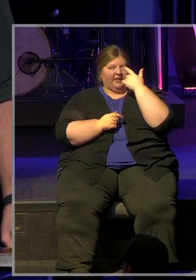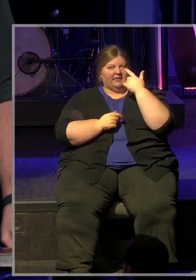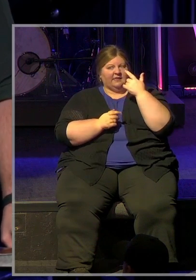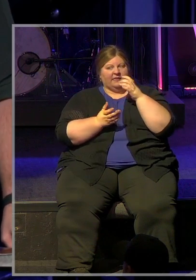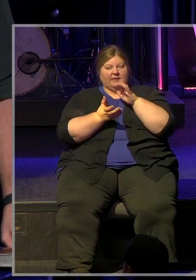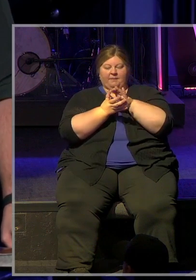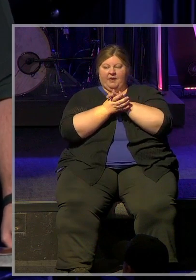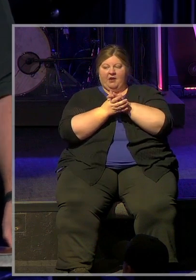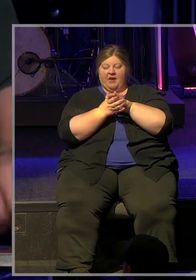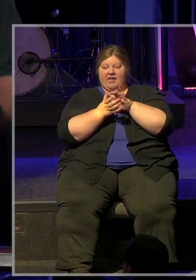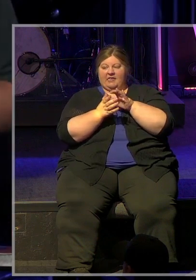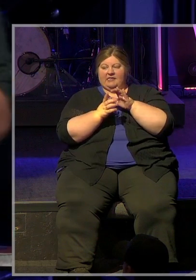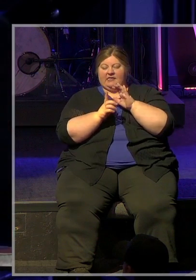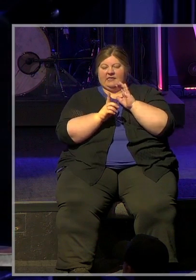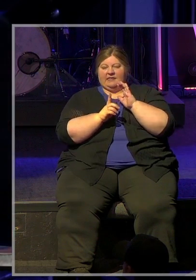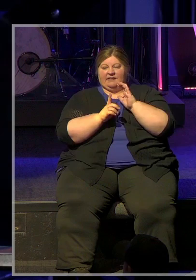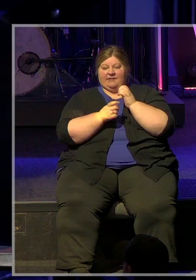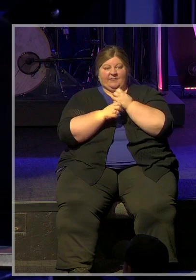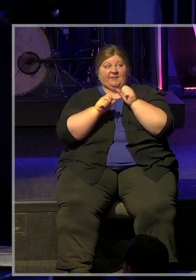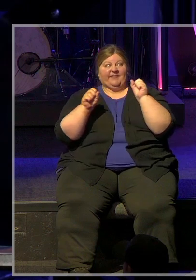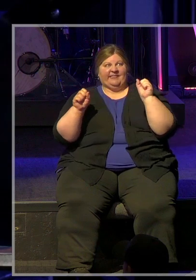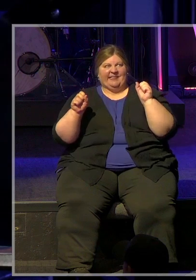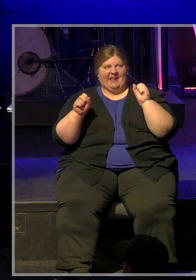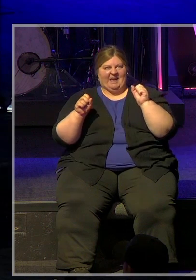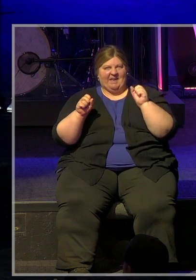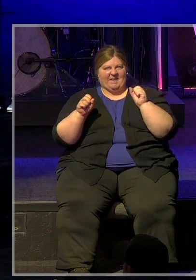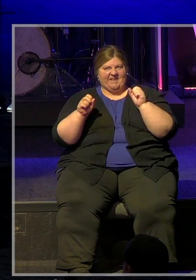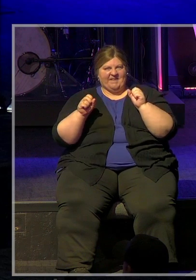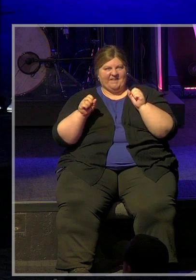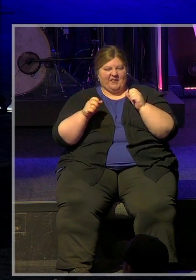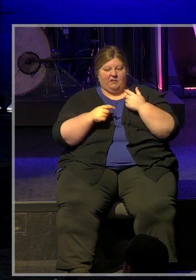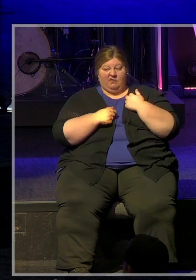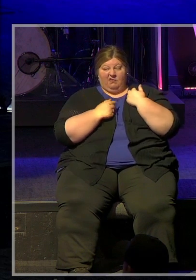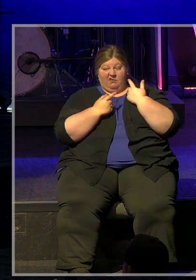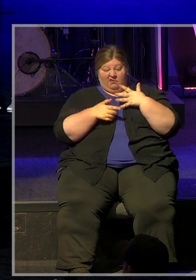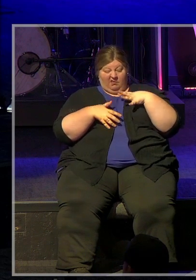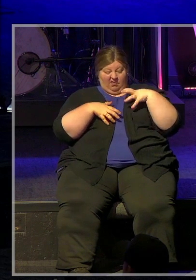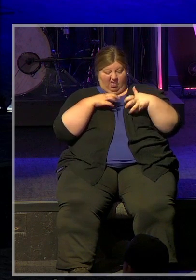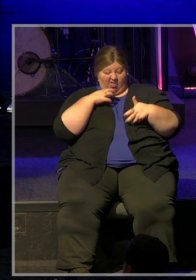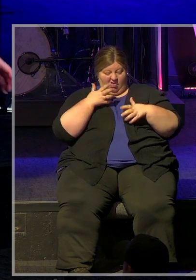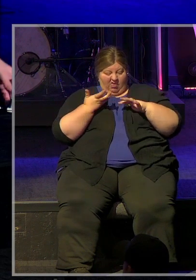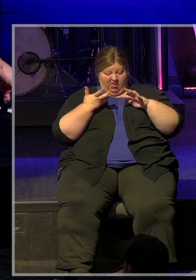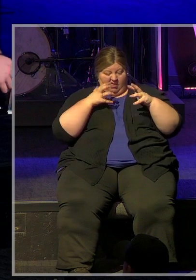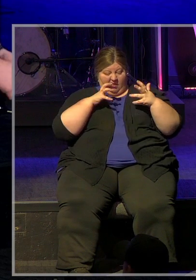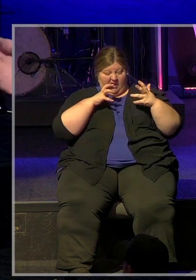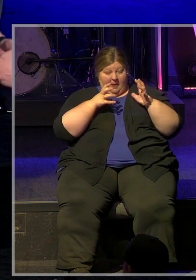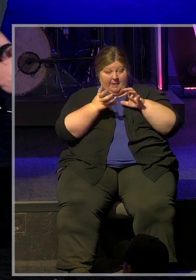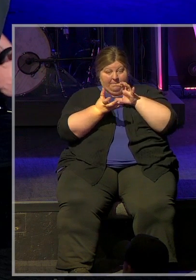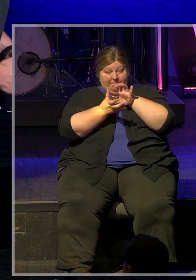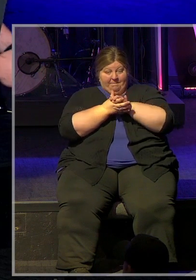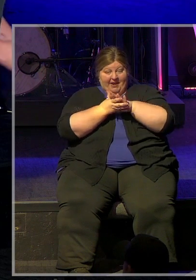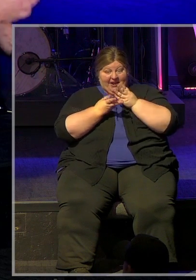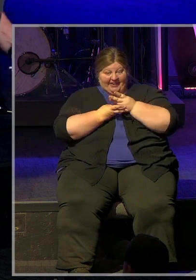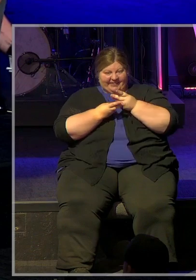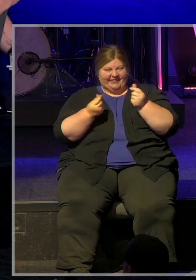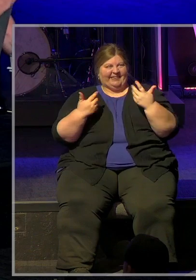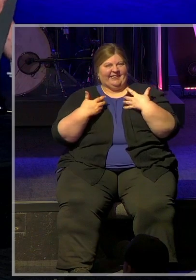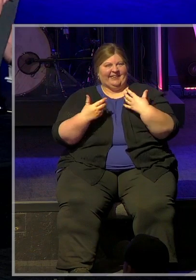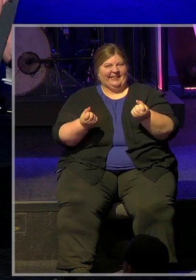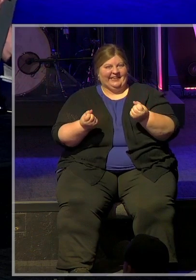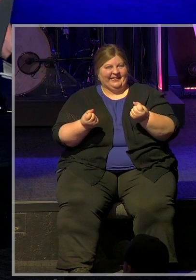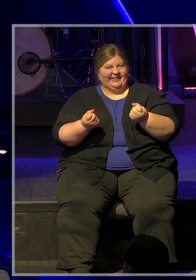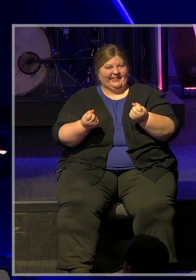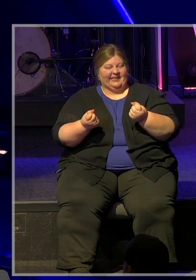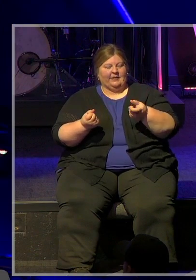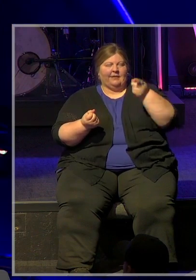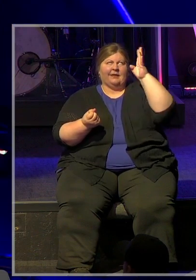thing. Like this is going to redeem some sort of brokenness in my life. God goes, wrong, that's